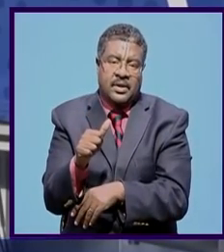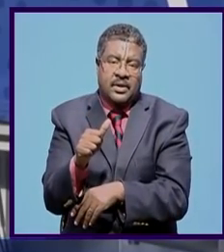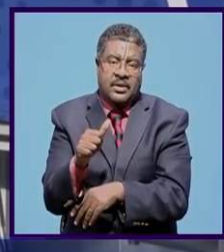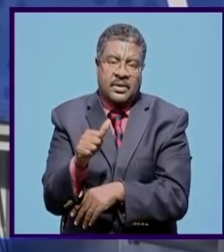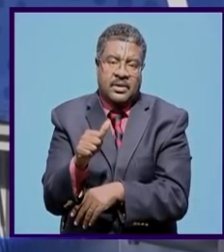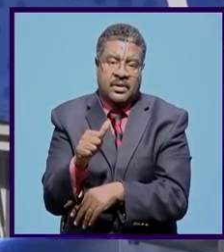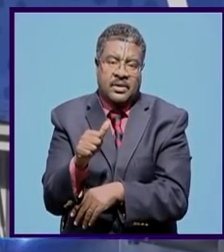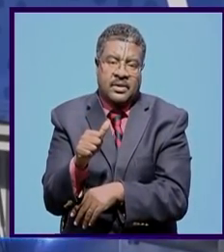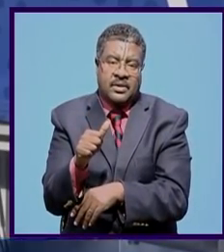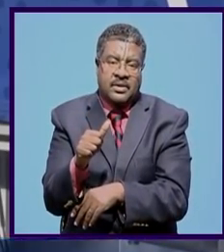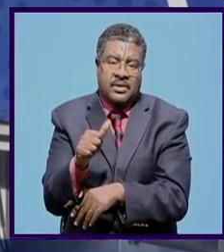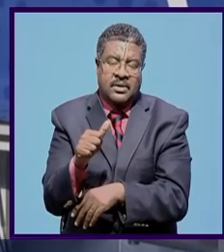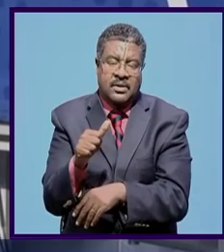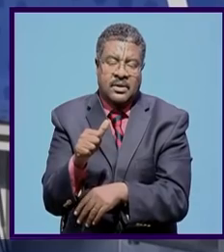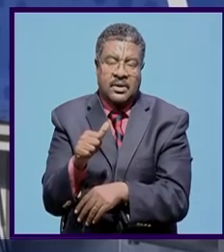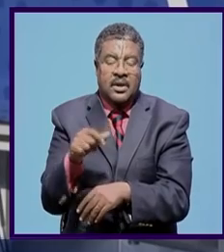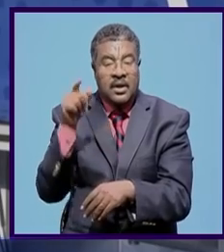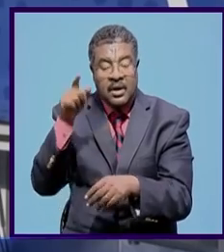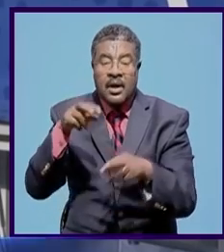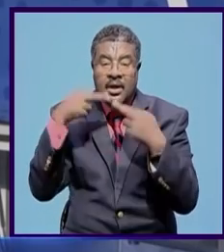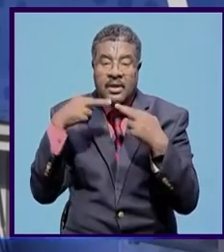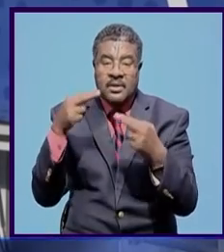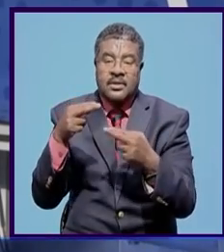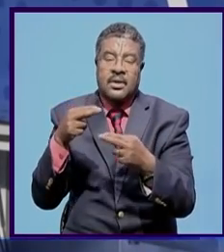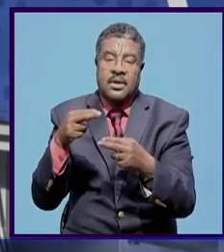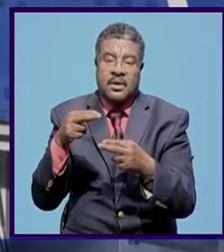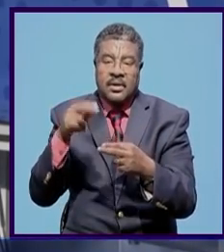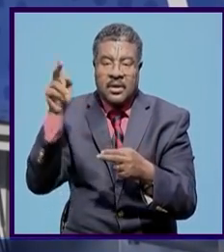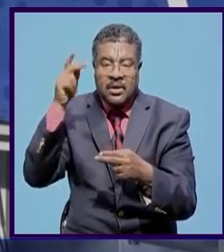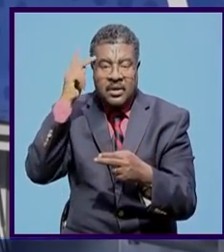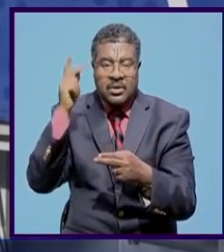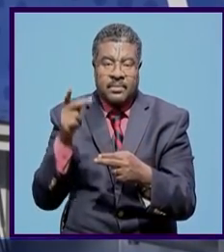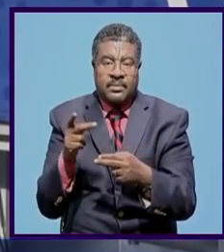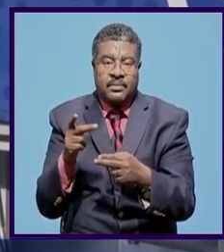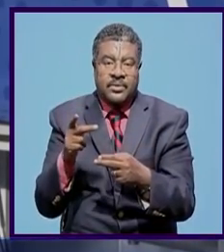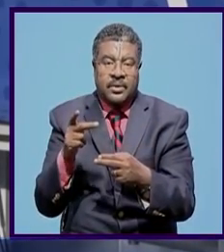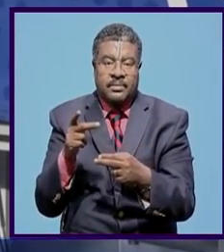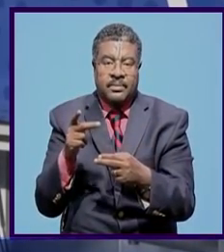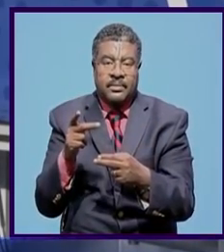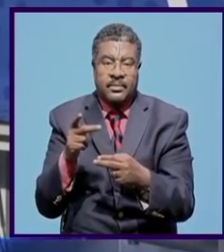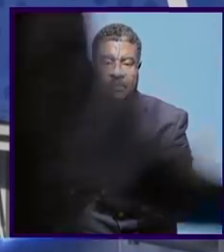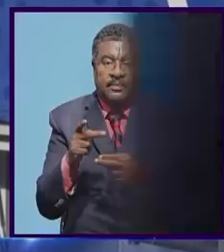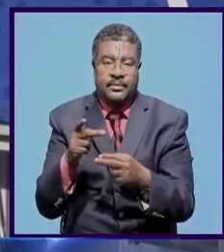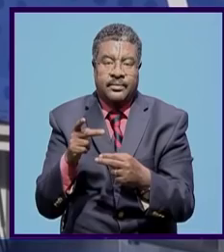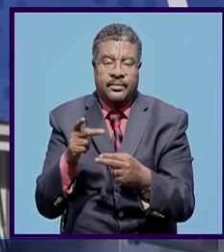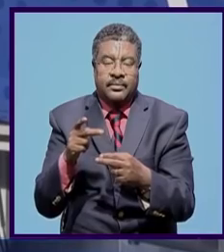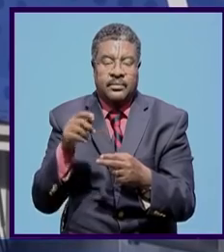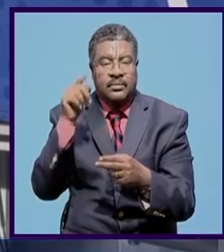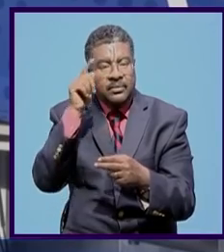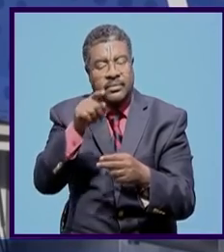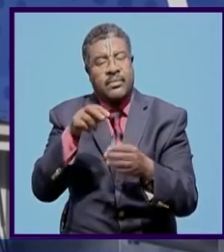from religious leaders, political parties, civil society members, and various offices, there